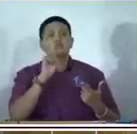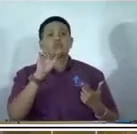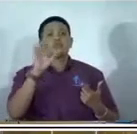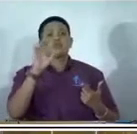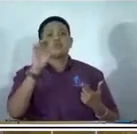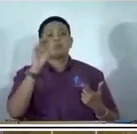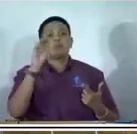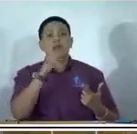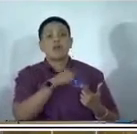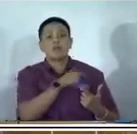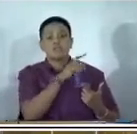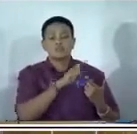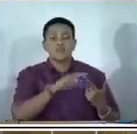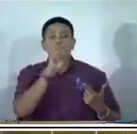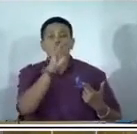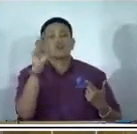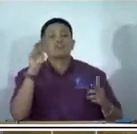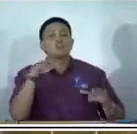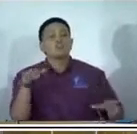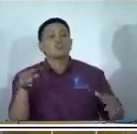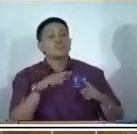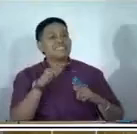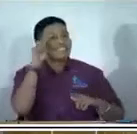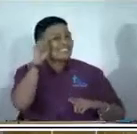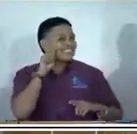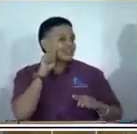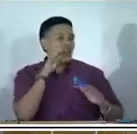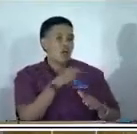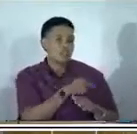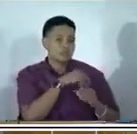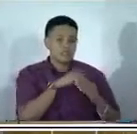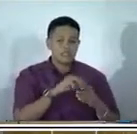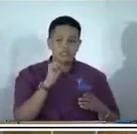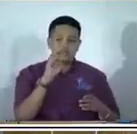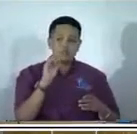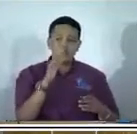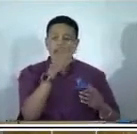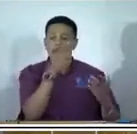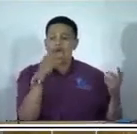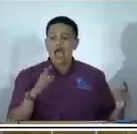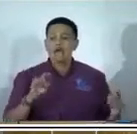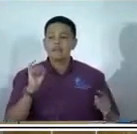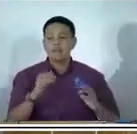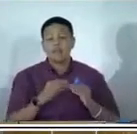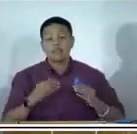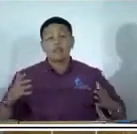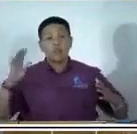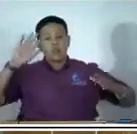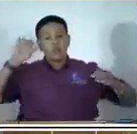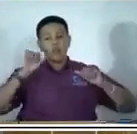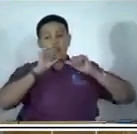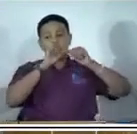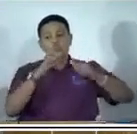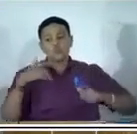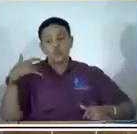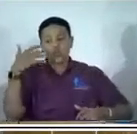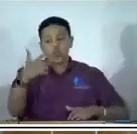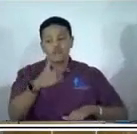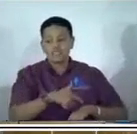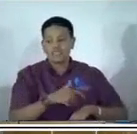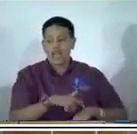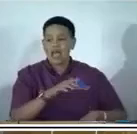Regional Western Children and Adolescent Hospital in Montego Bay, though that build-out will continue over time. Madam